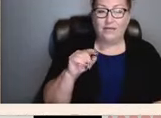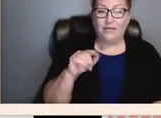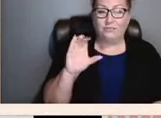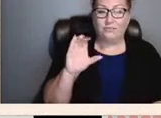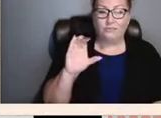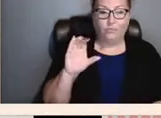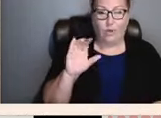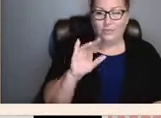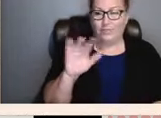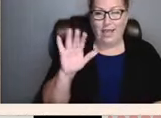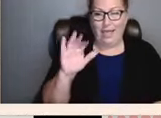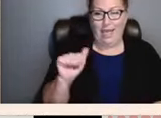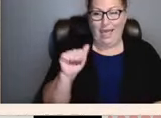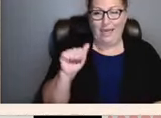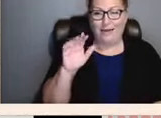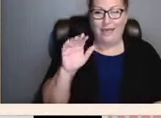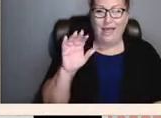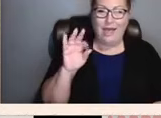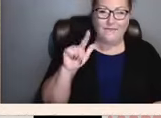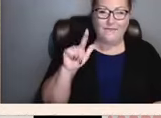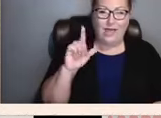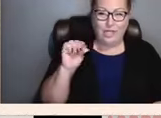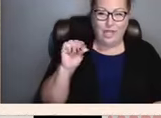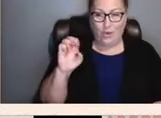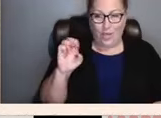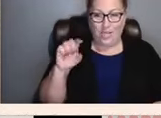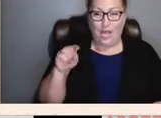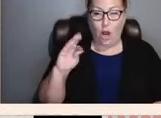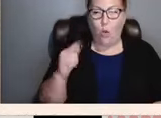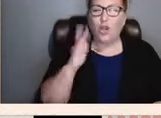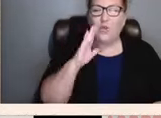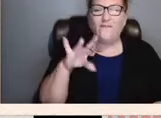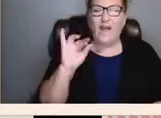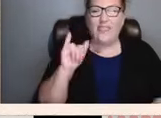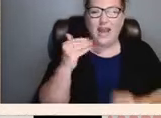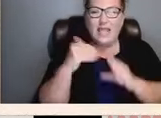amy.kowalczyk@fldoe.org, and you will find that email on slide